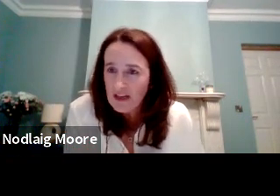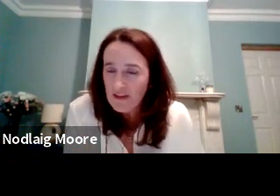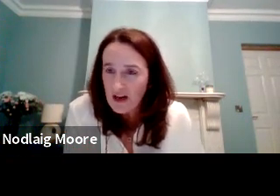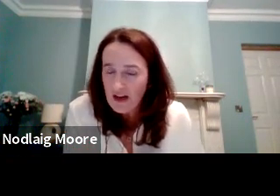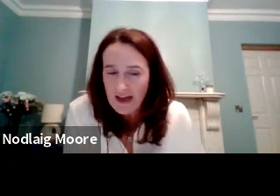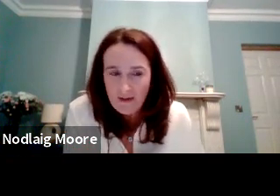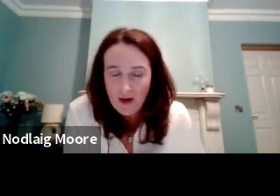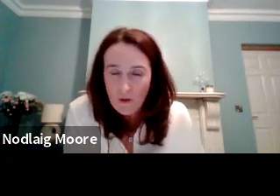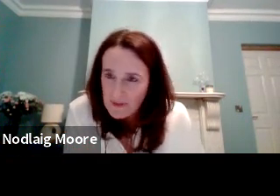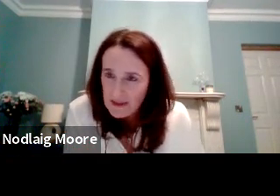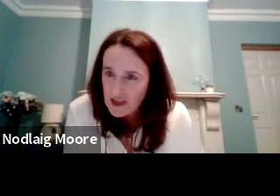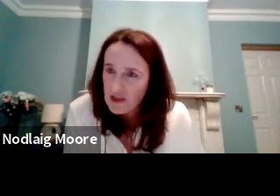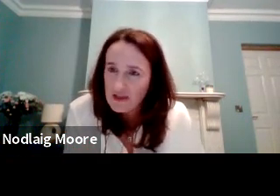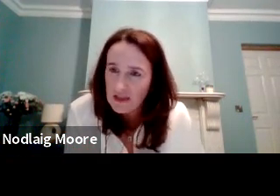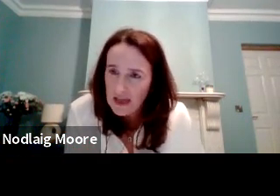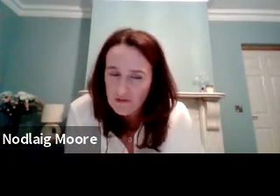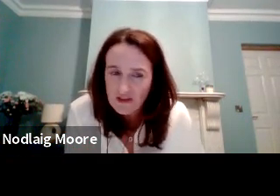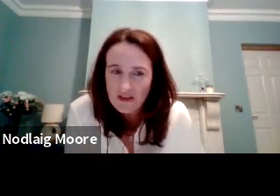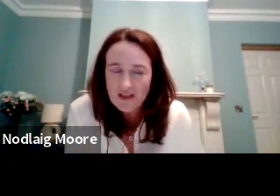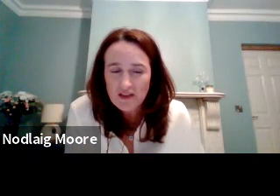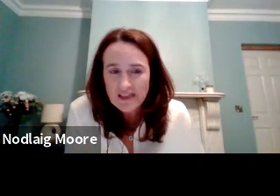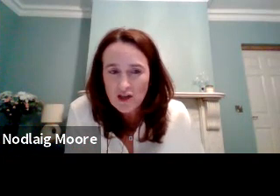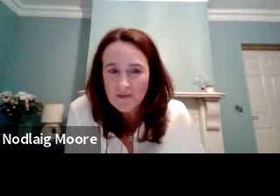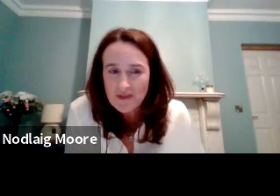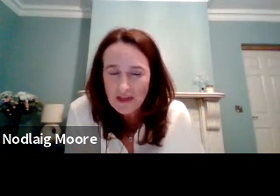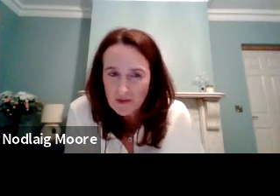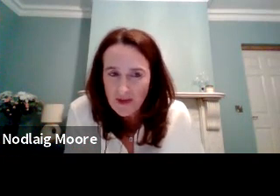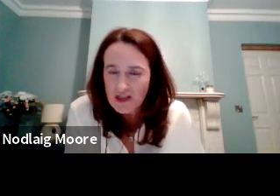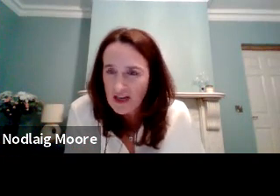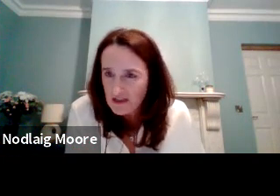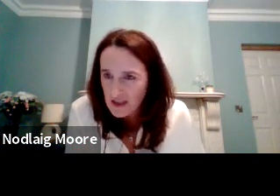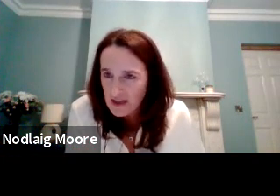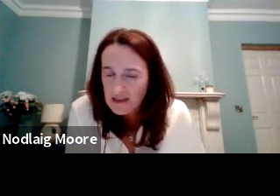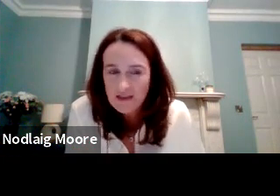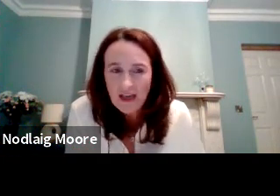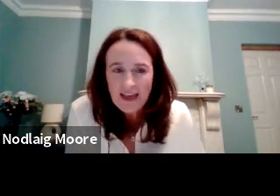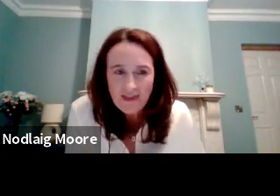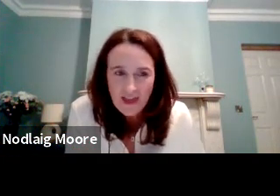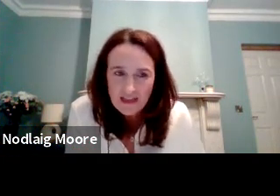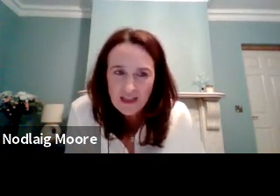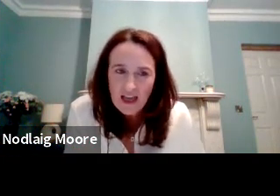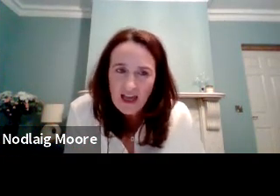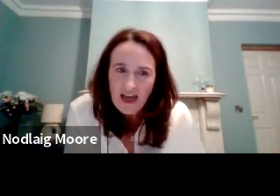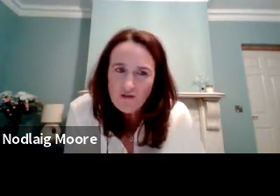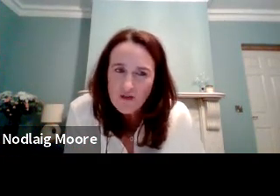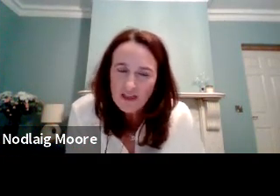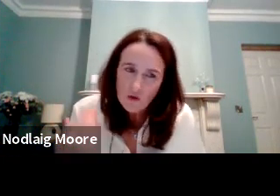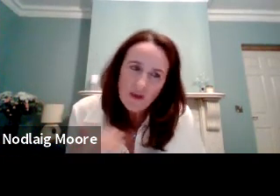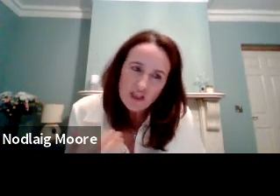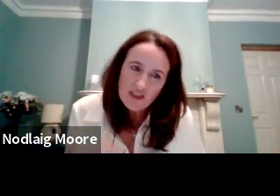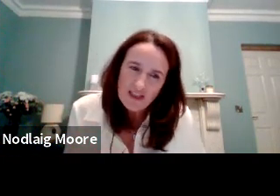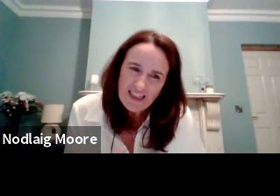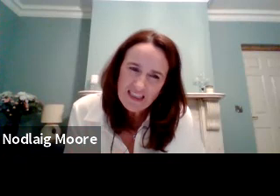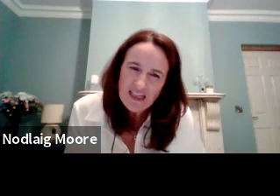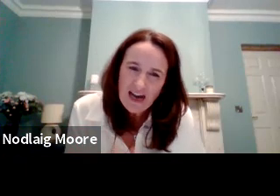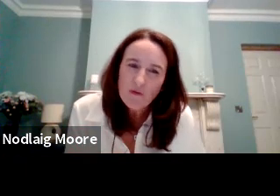put in there, a website, Kirsten Neff. There's a lot in terms of self-compassion exercises in that. And really the